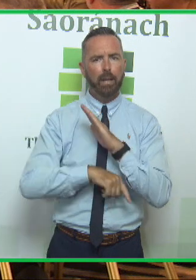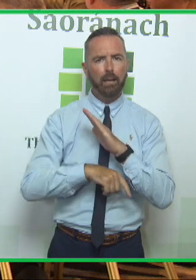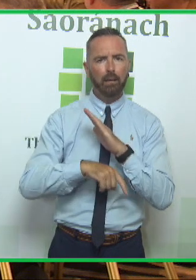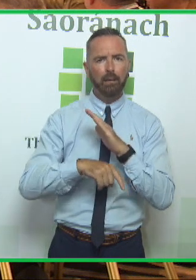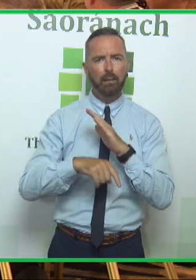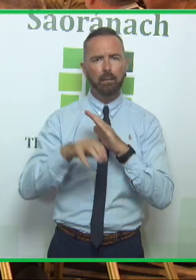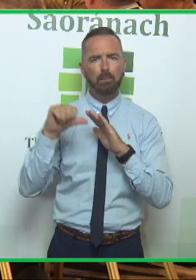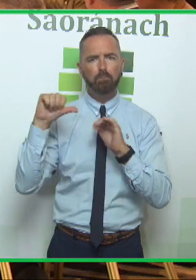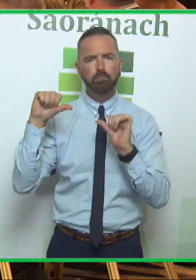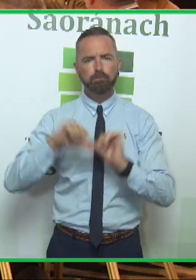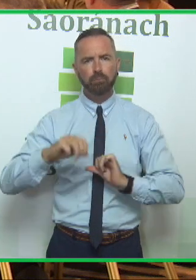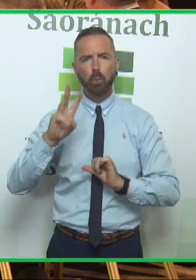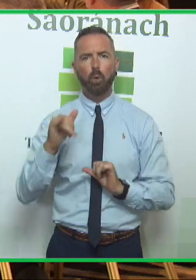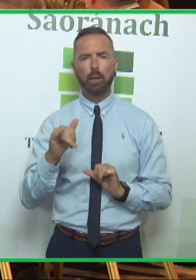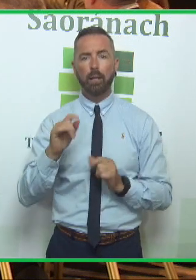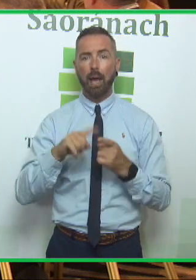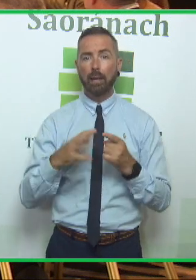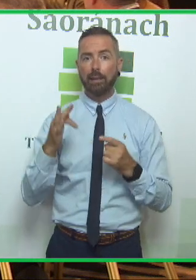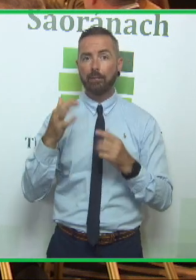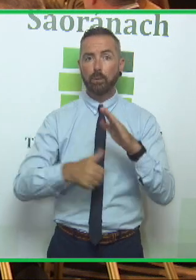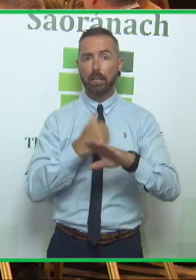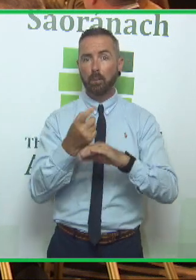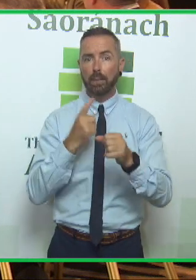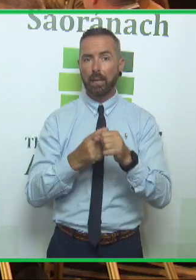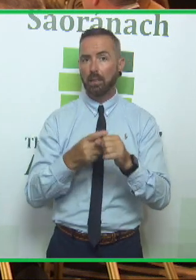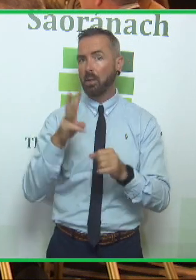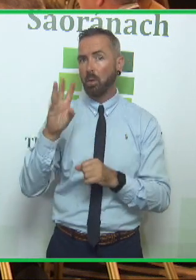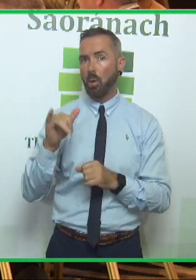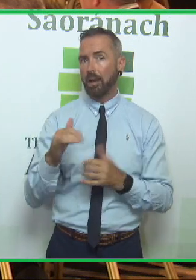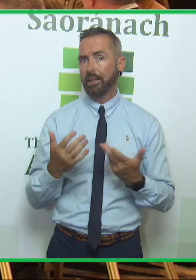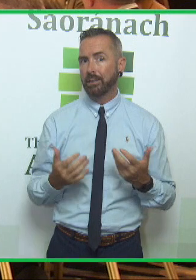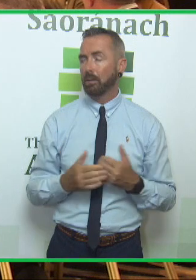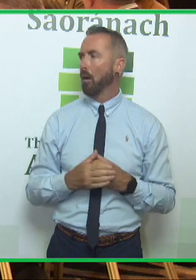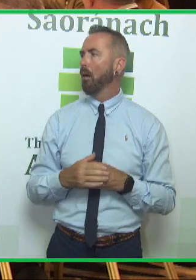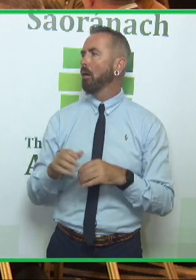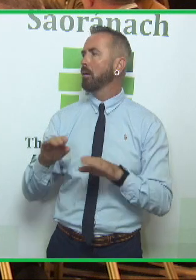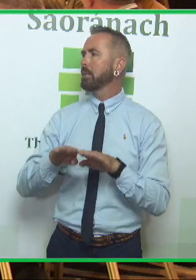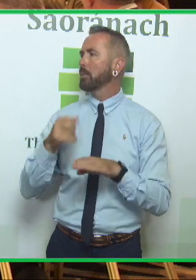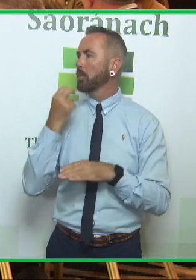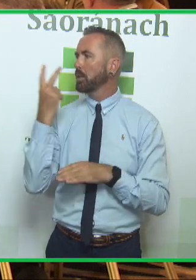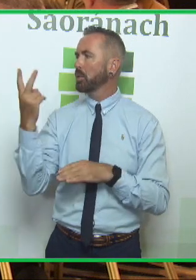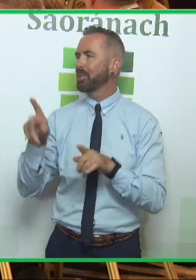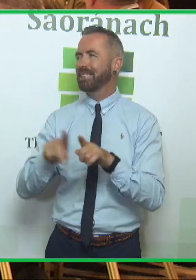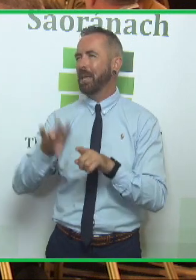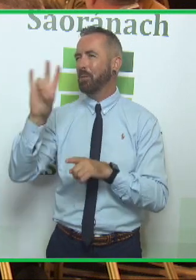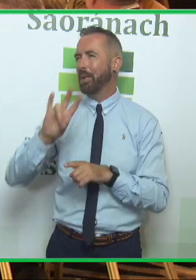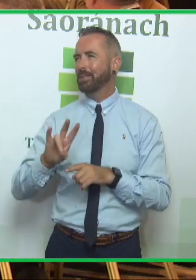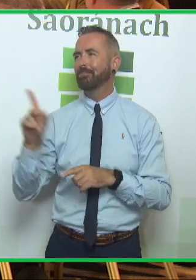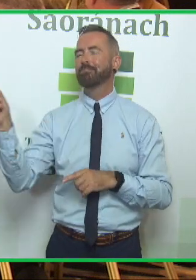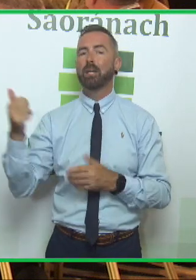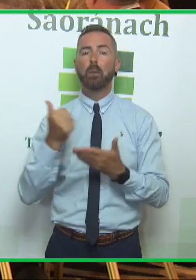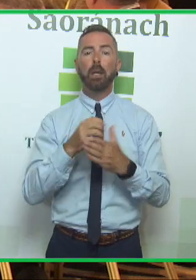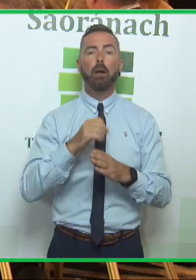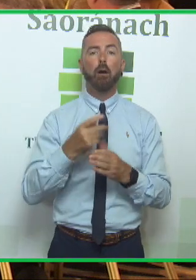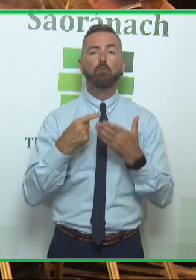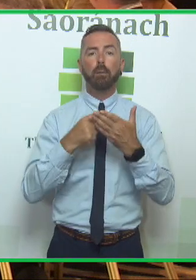indeed. Table 2, I can come back again if you want. That's okay. You can add to it if you like. Yeah, but just based on the recommendations, we